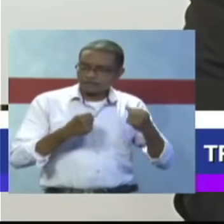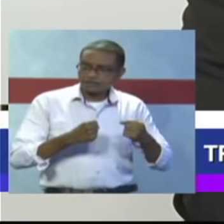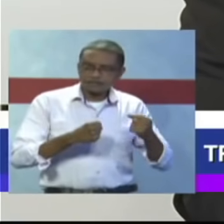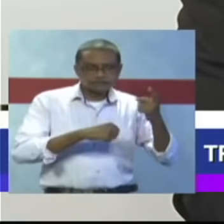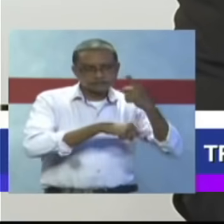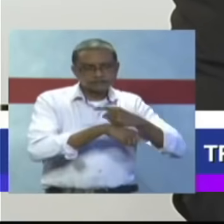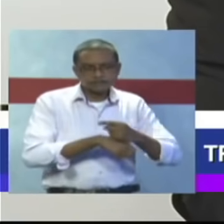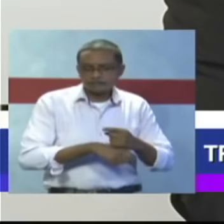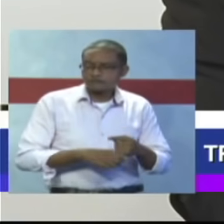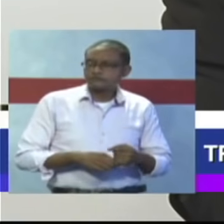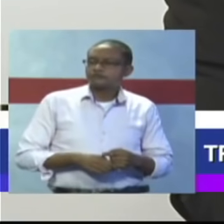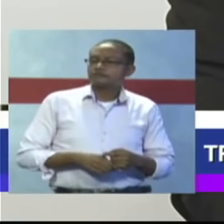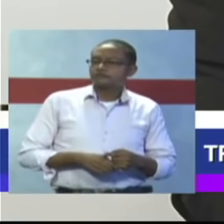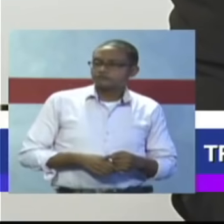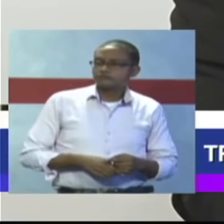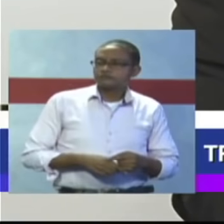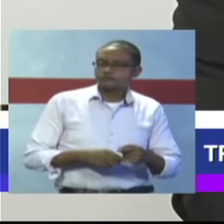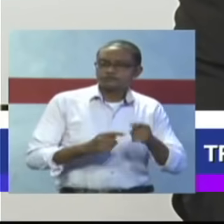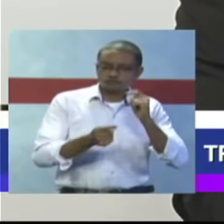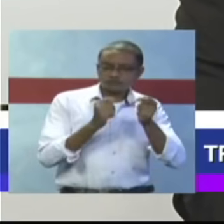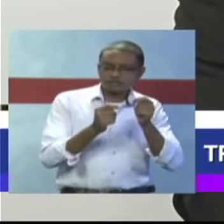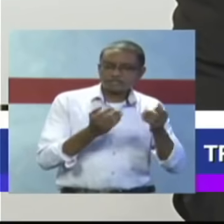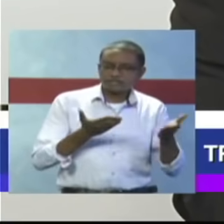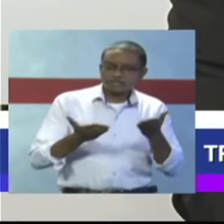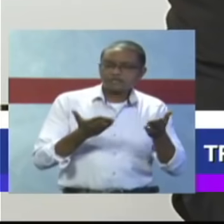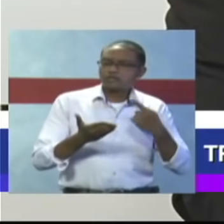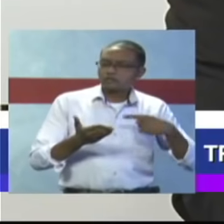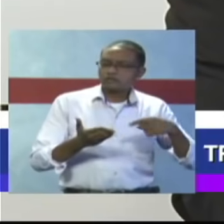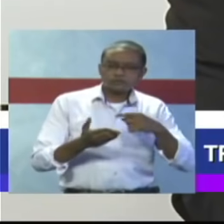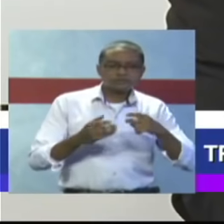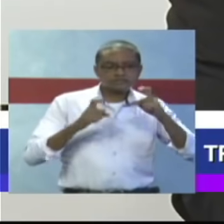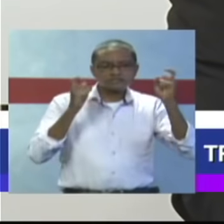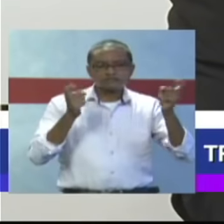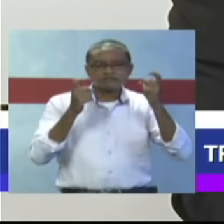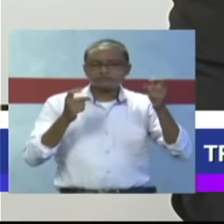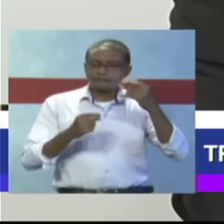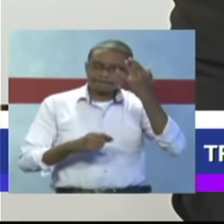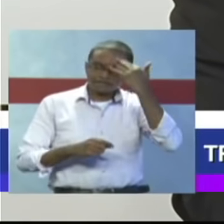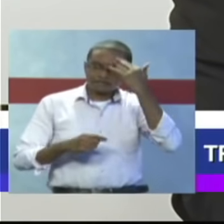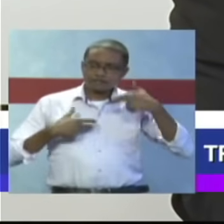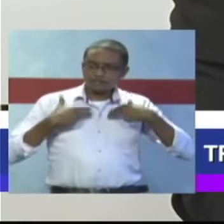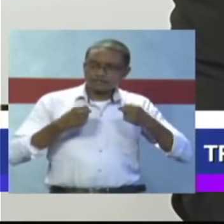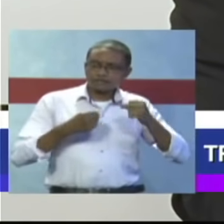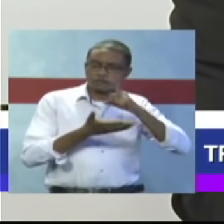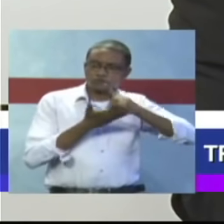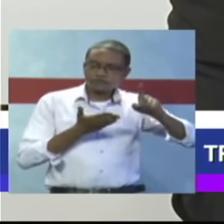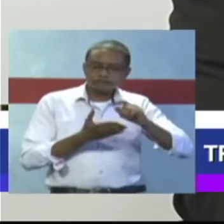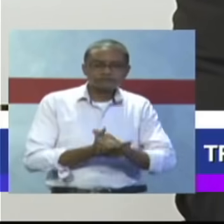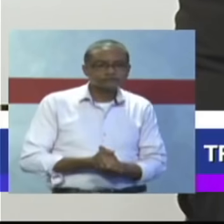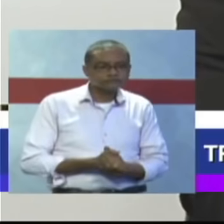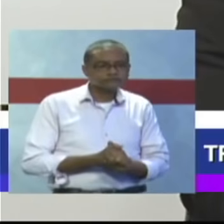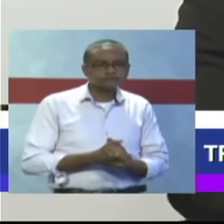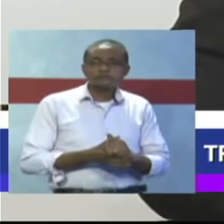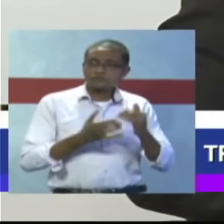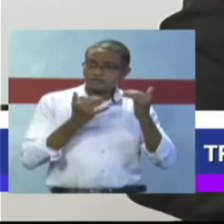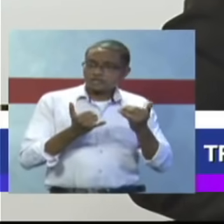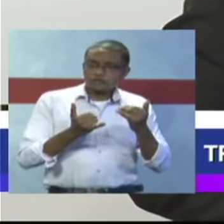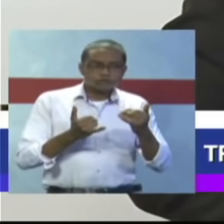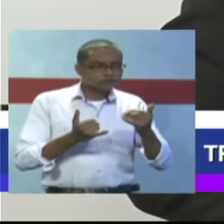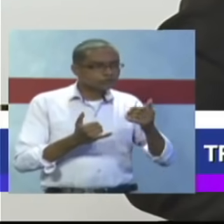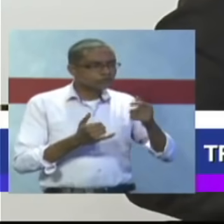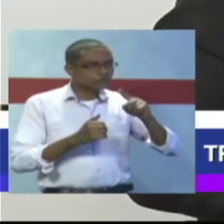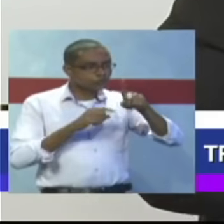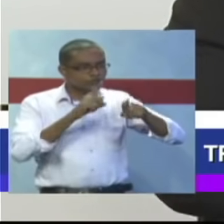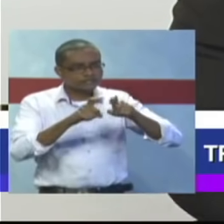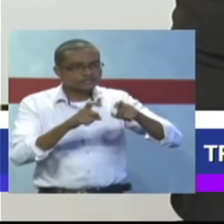Week. So all this week, we will be focusing on mental health. And so now we go to our question